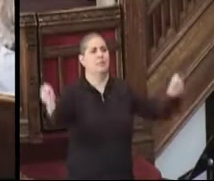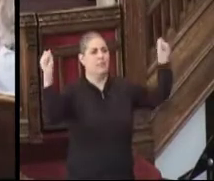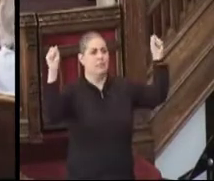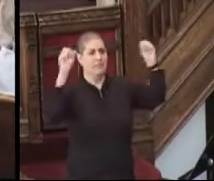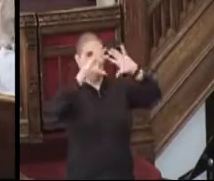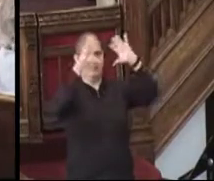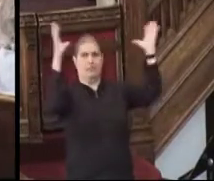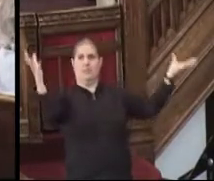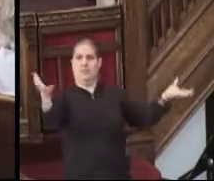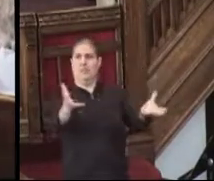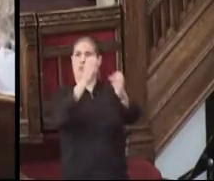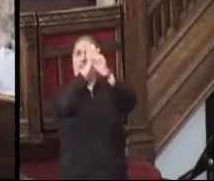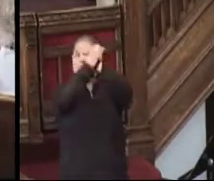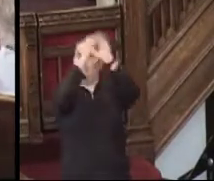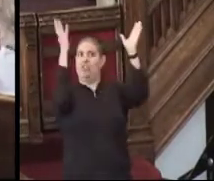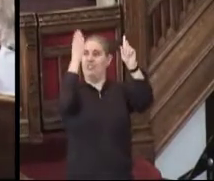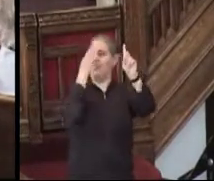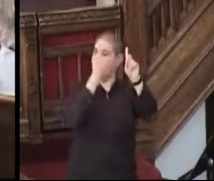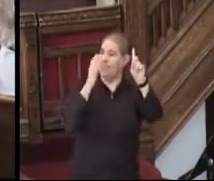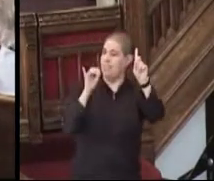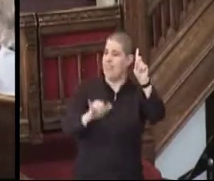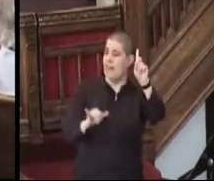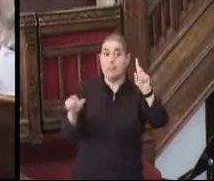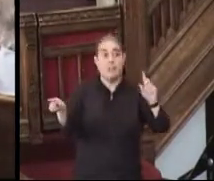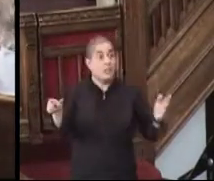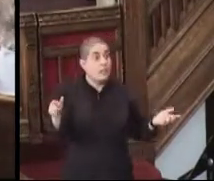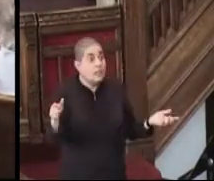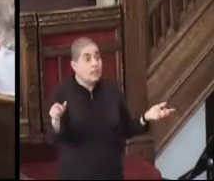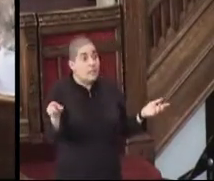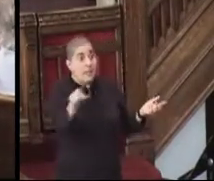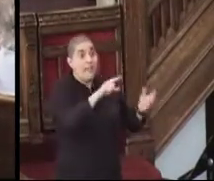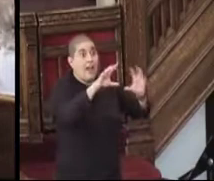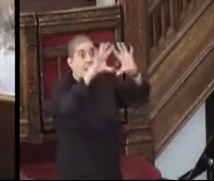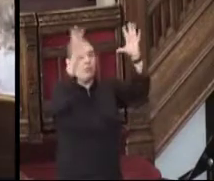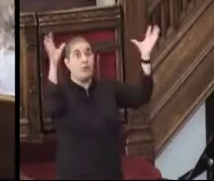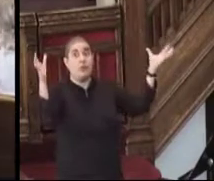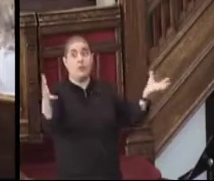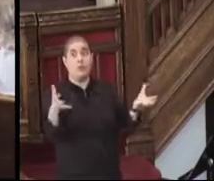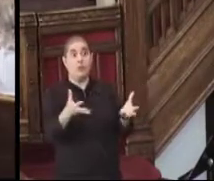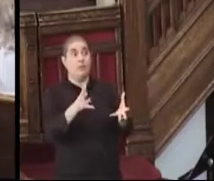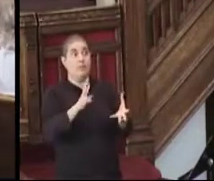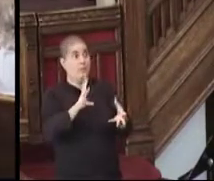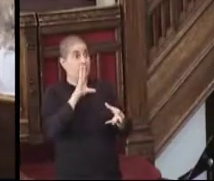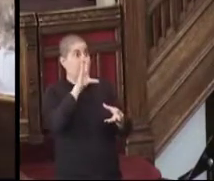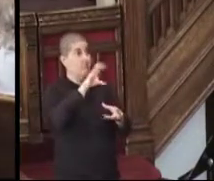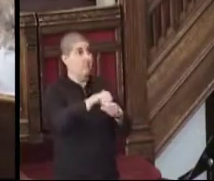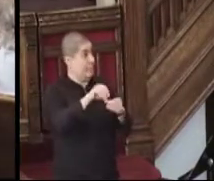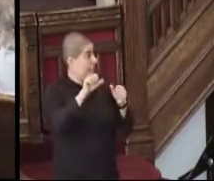look like if someone was really able to live into that kind of a vision?